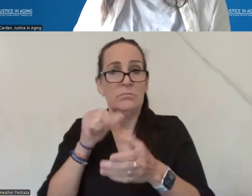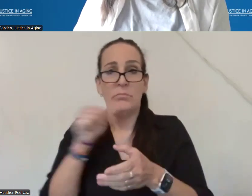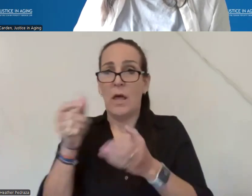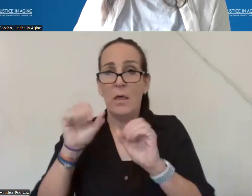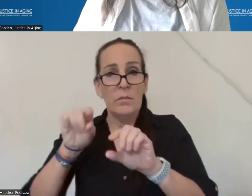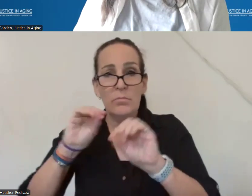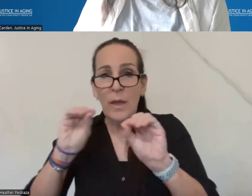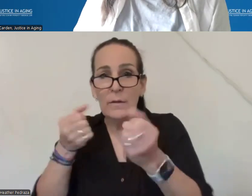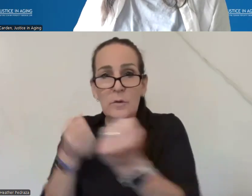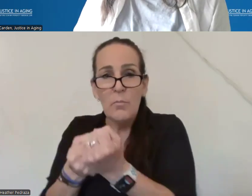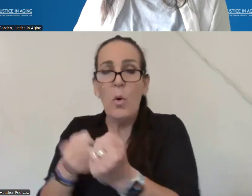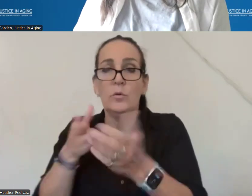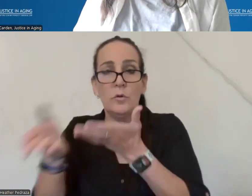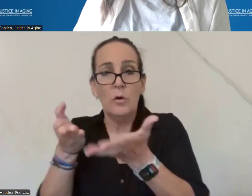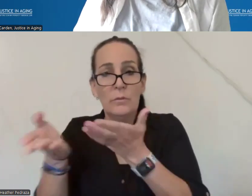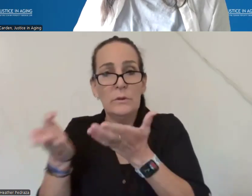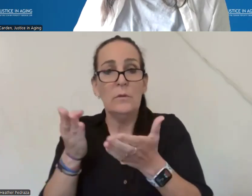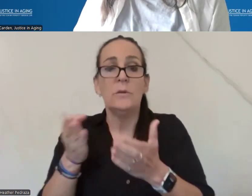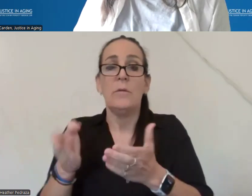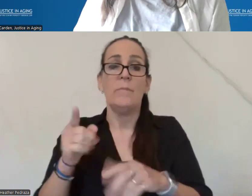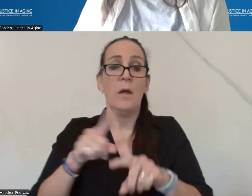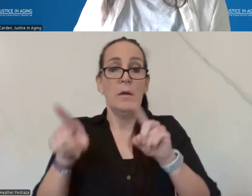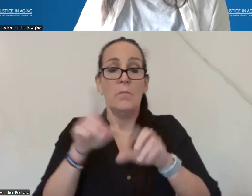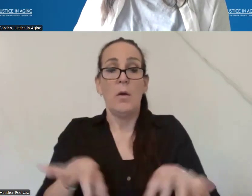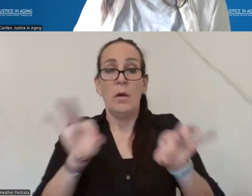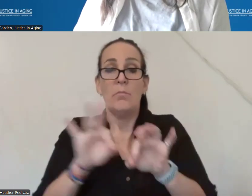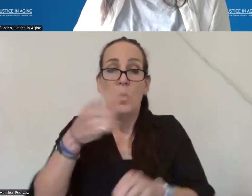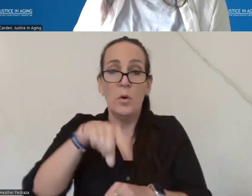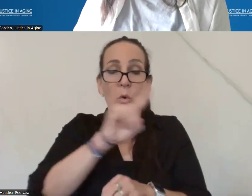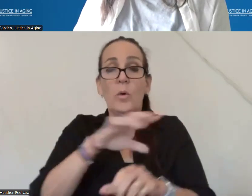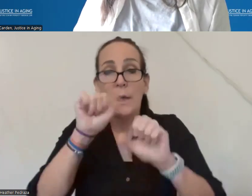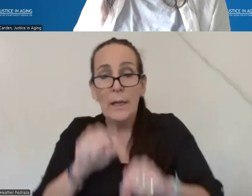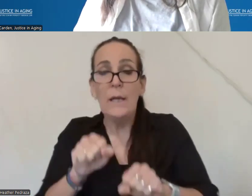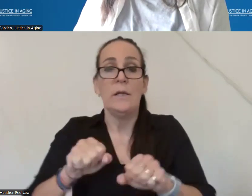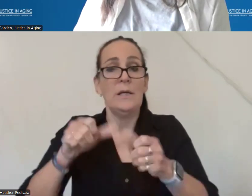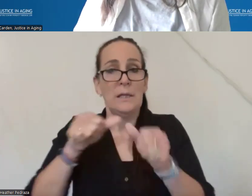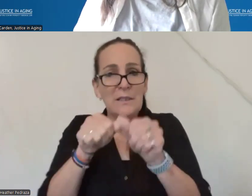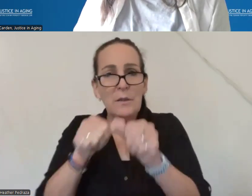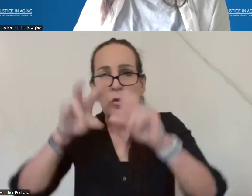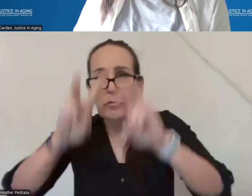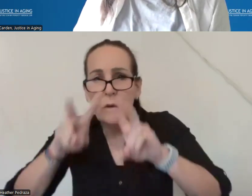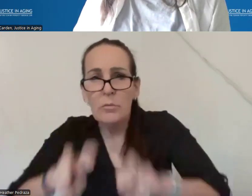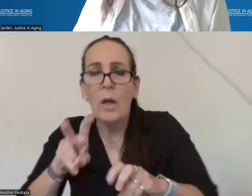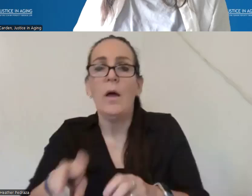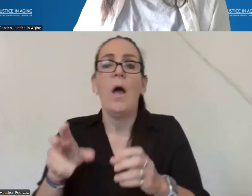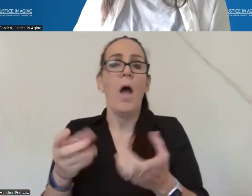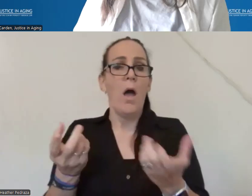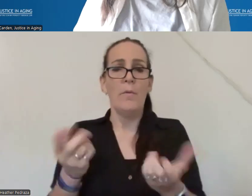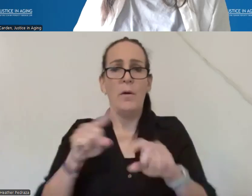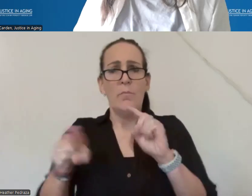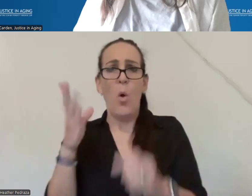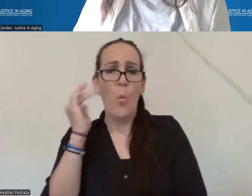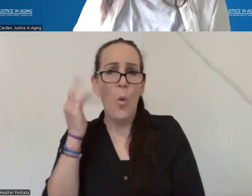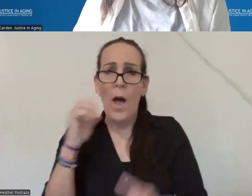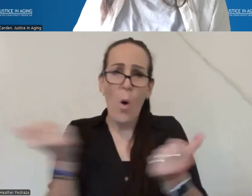campus where we can make it a replicable model. We can study our outcomes. We can prove this is the right way to do it. But why should everybody be going homeless and